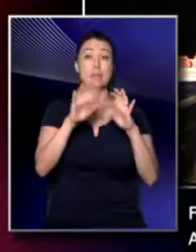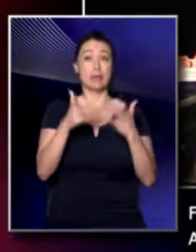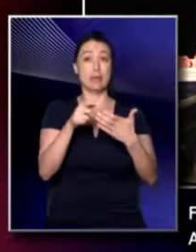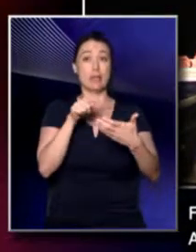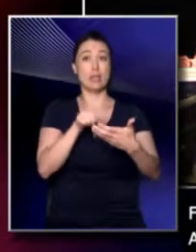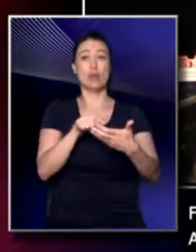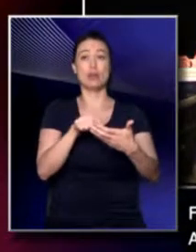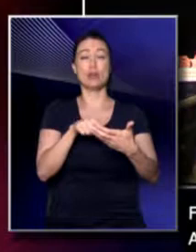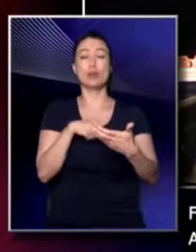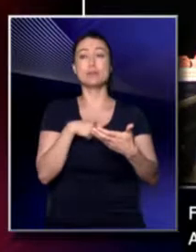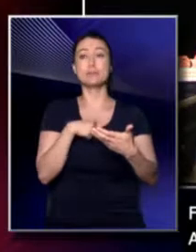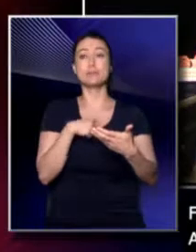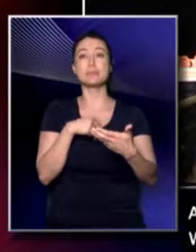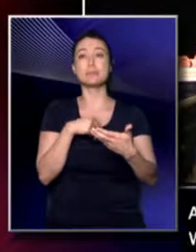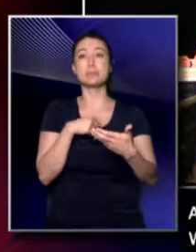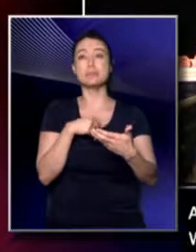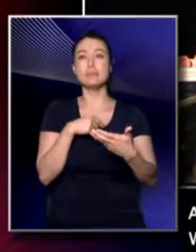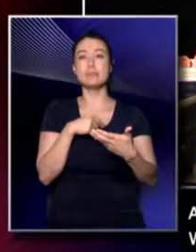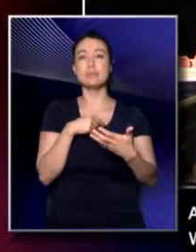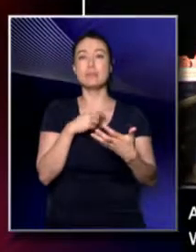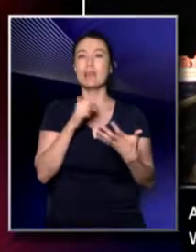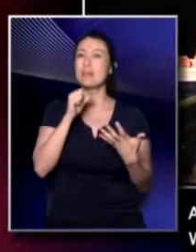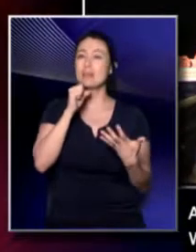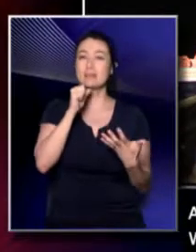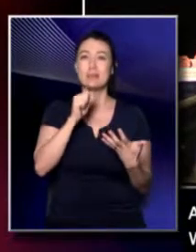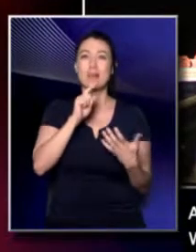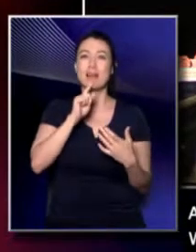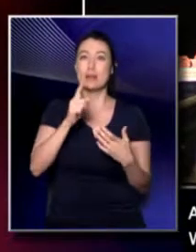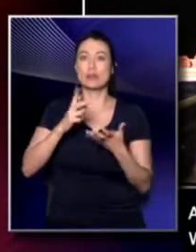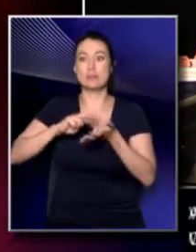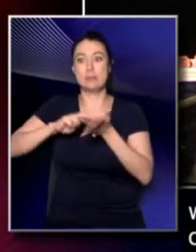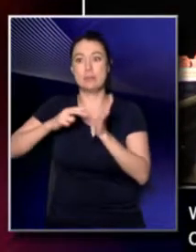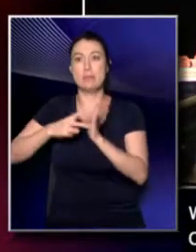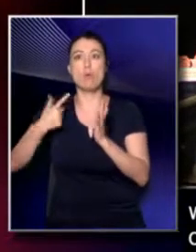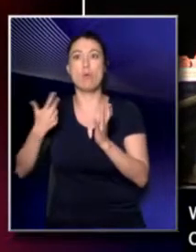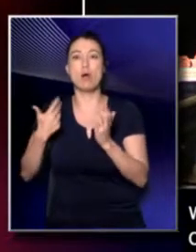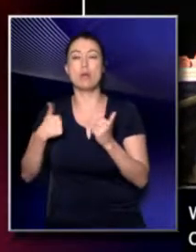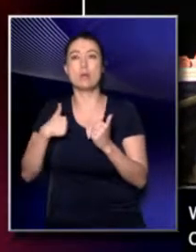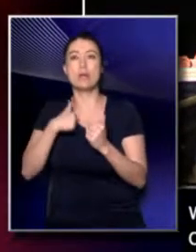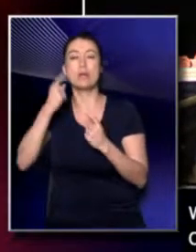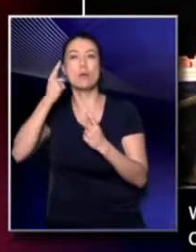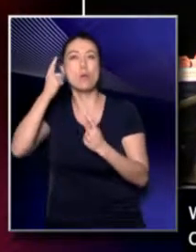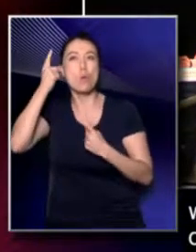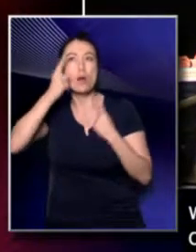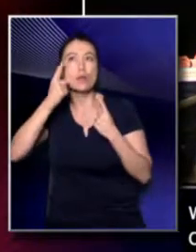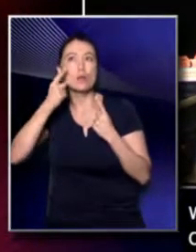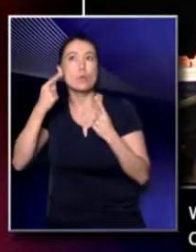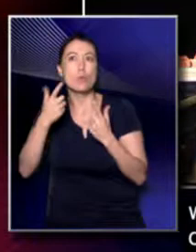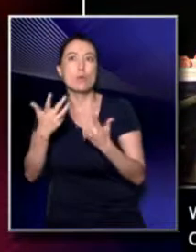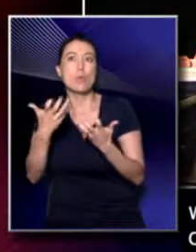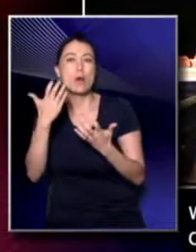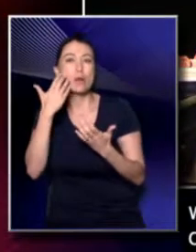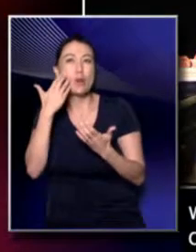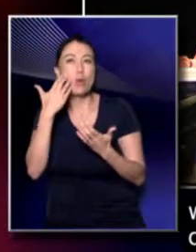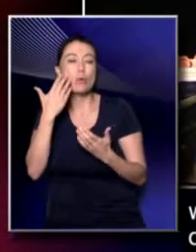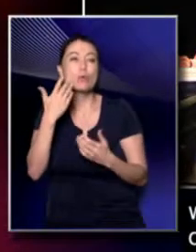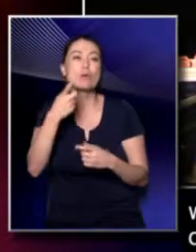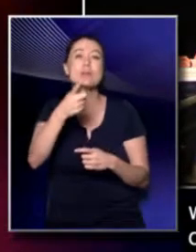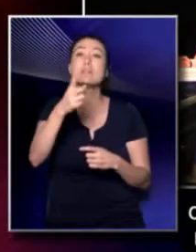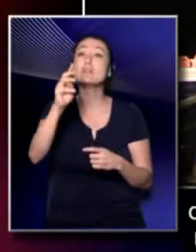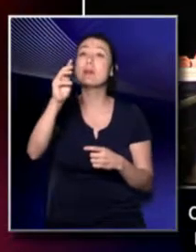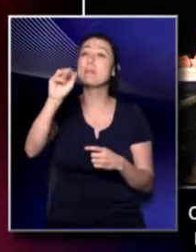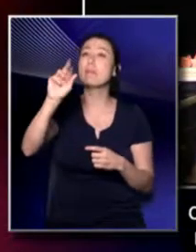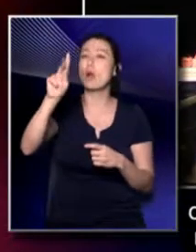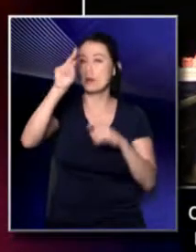not necessarily pragmatic towards what we wonder and want to know. Mark, you mentioned frequently